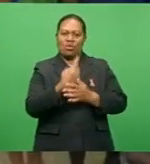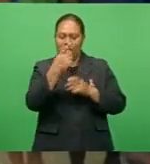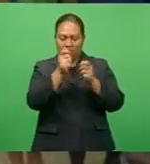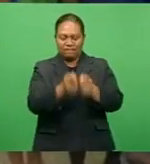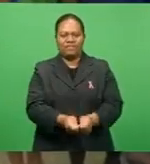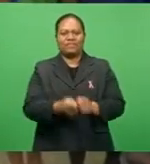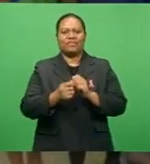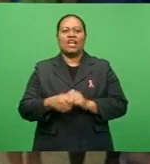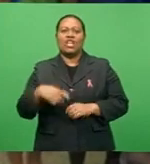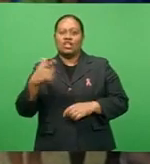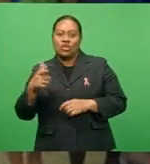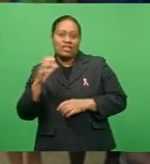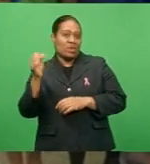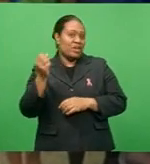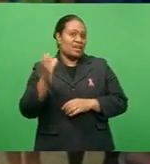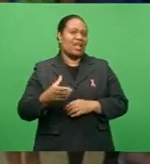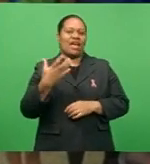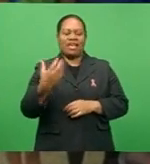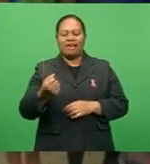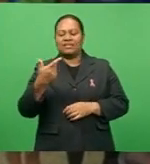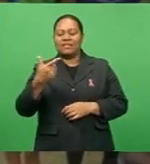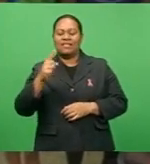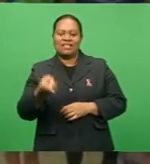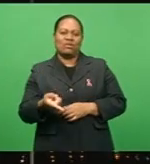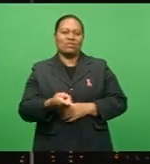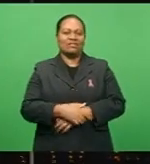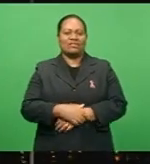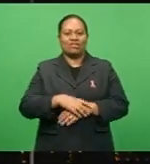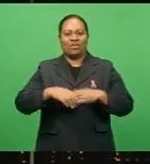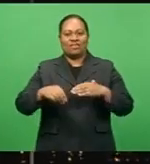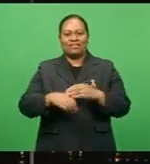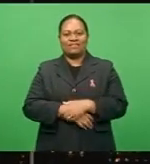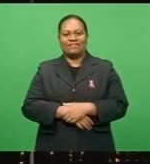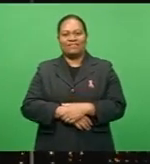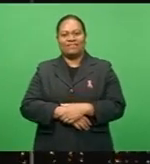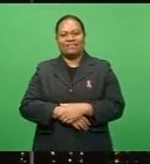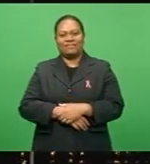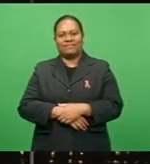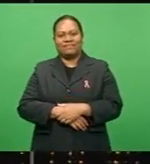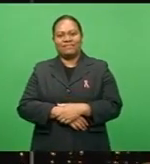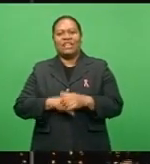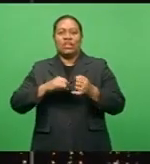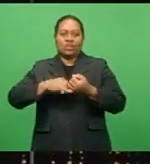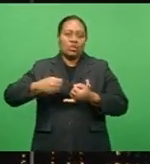the under-19 division. Jose Nagunga, FBC Sports.